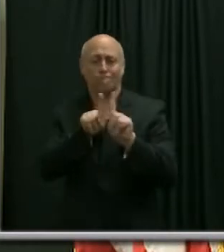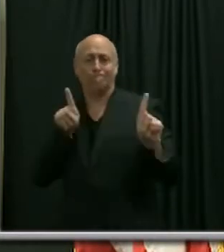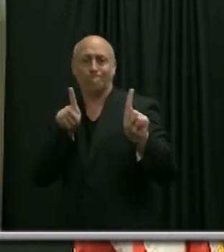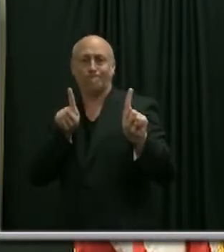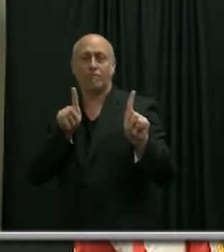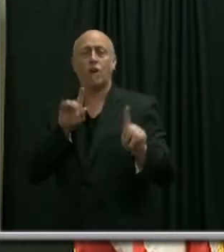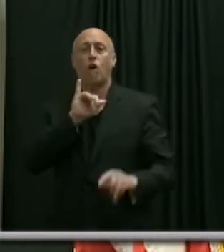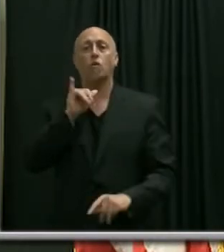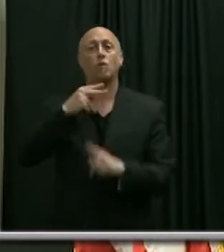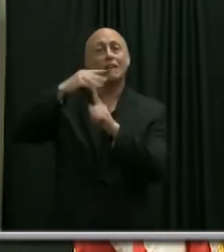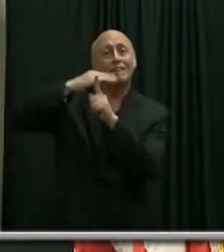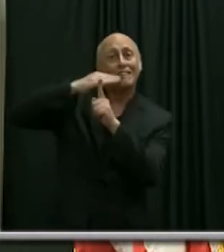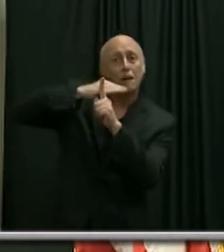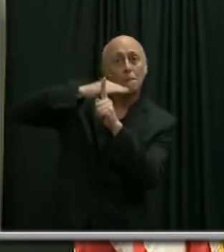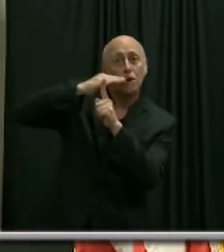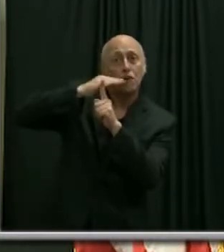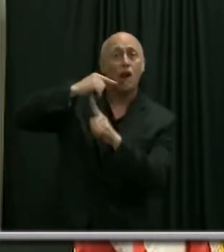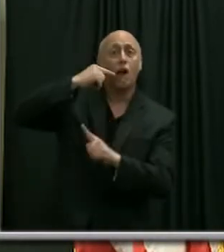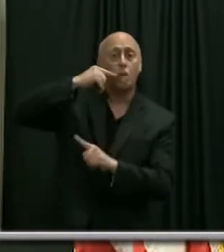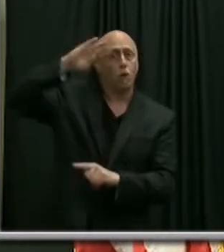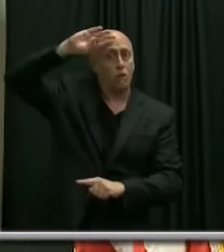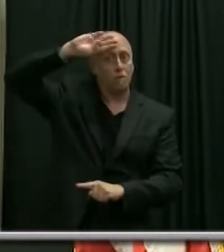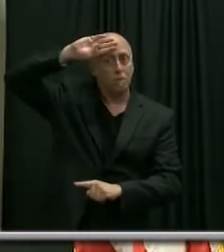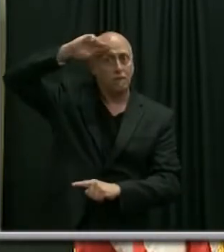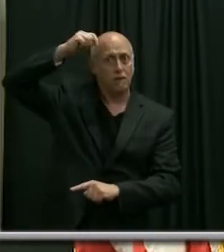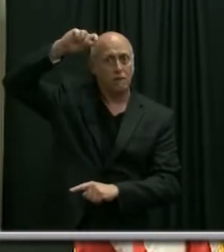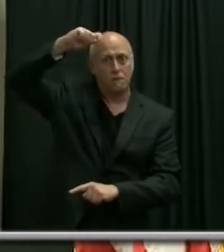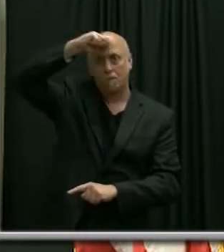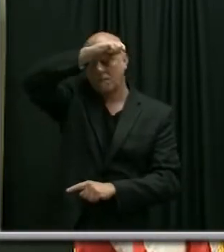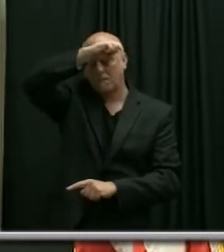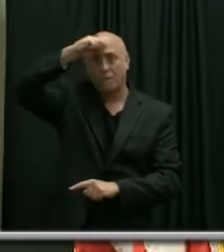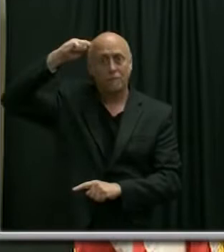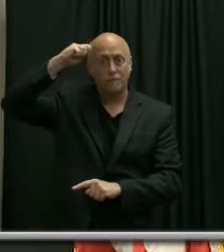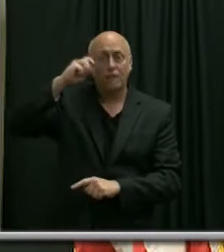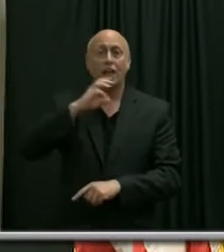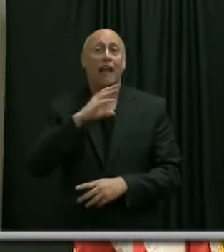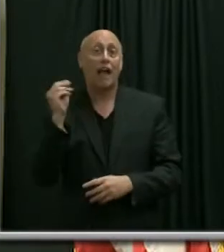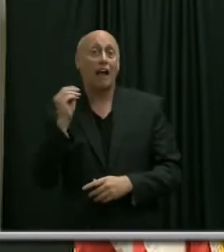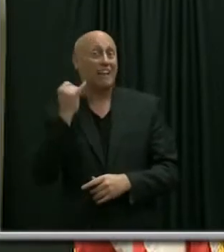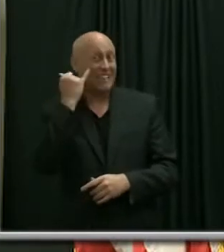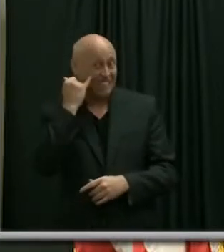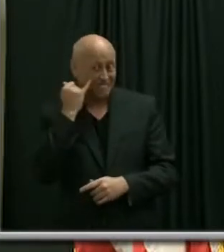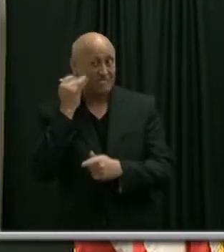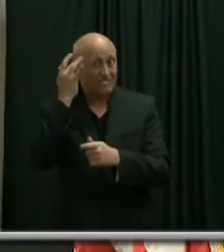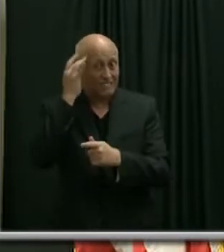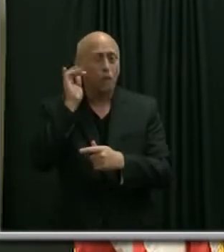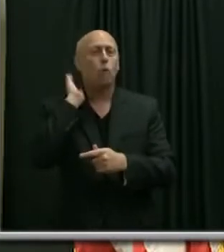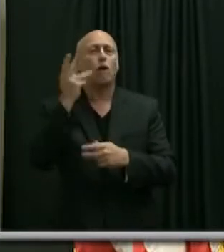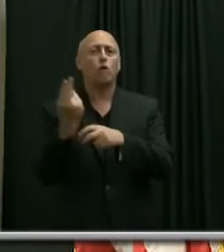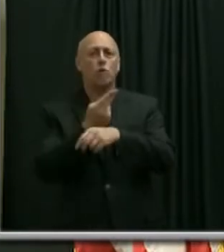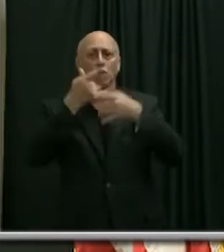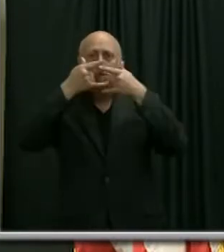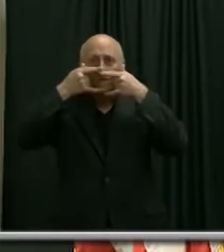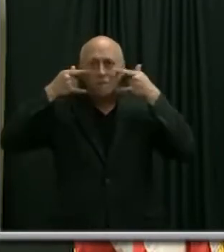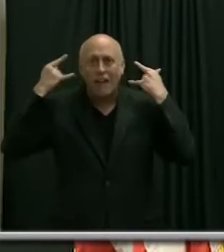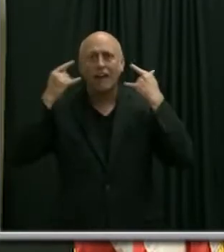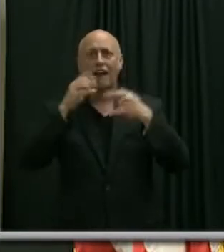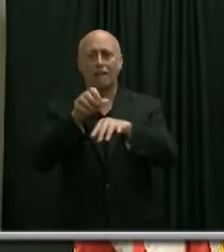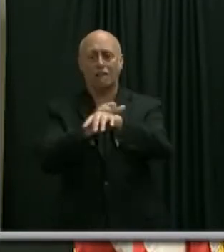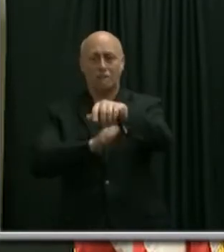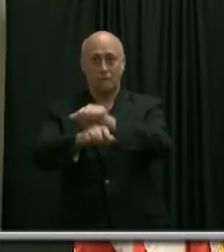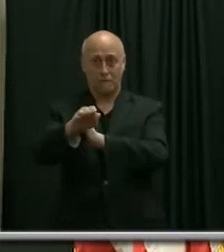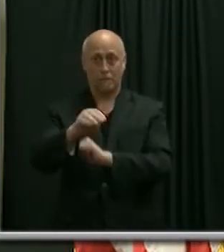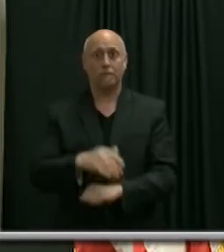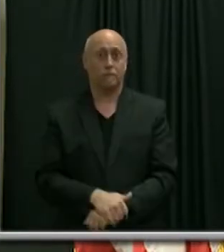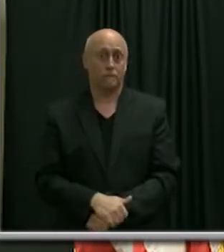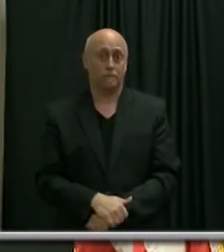taking temperatures, and use of face masks and gloves when appropriate. Also, we are leveraging